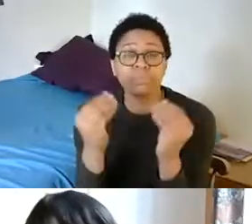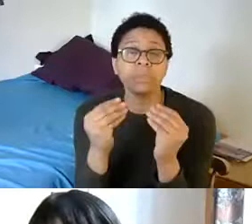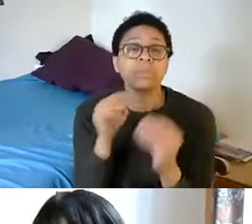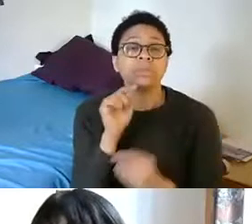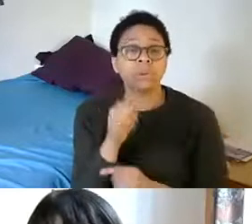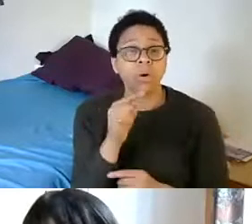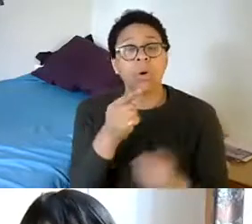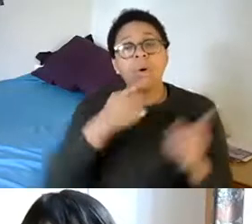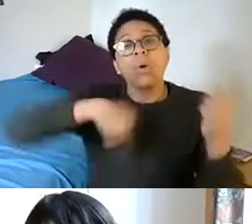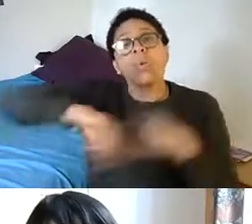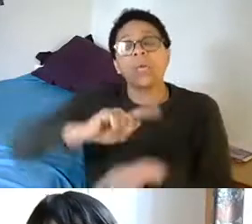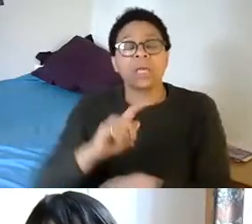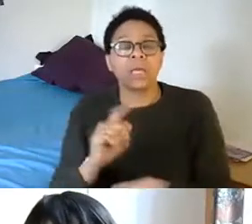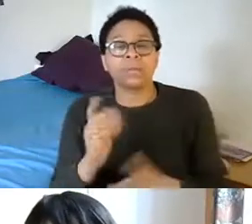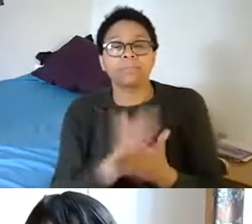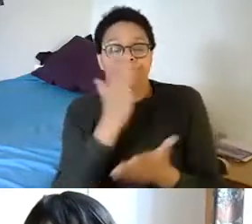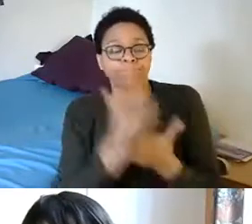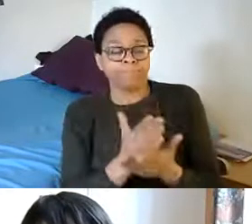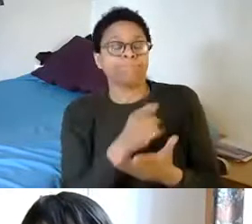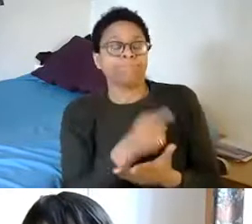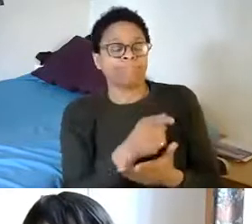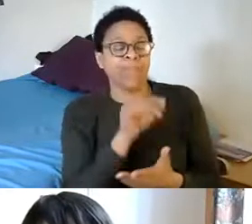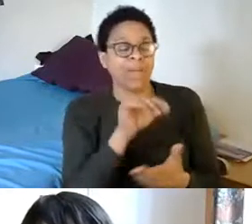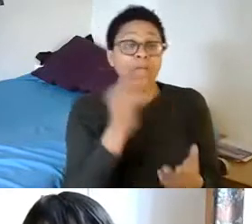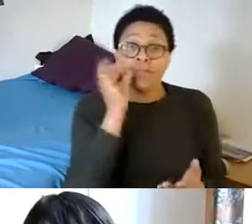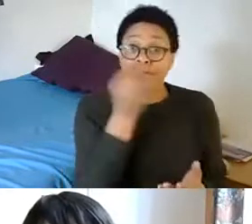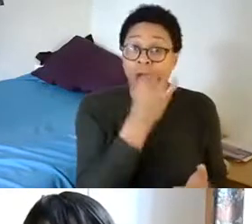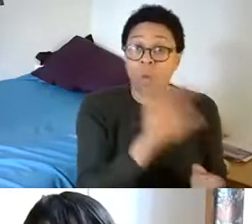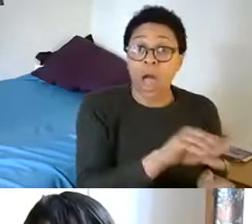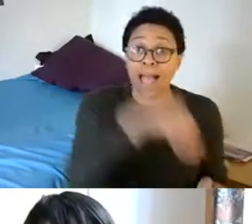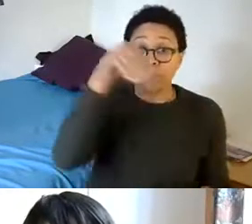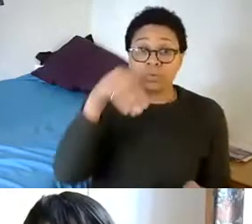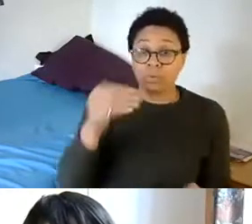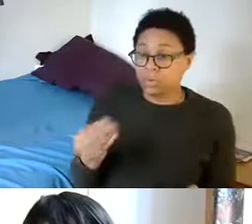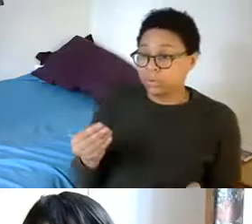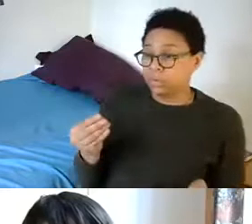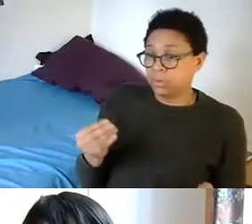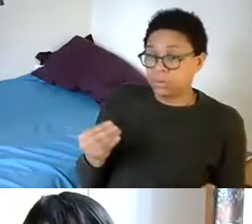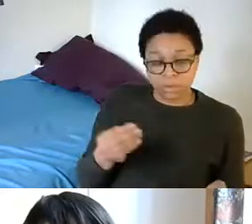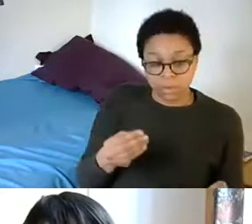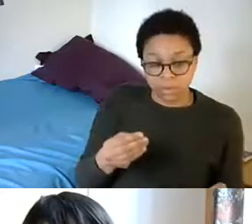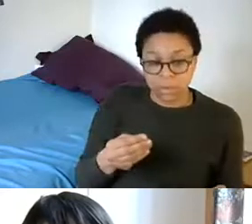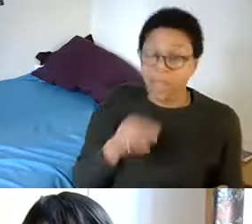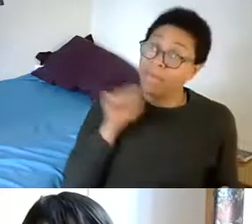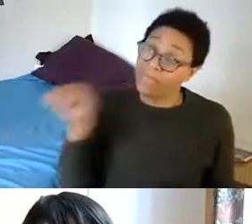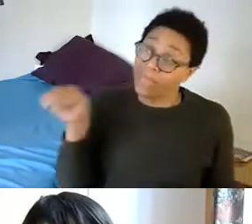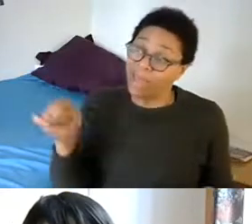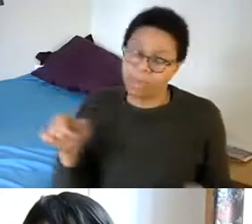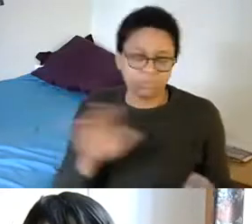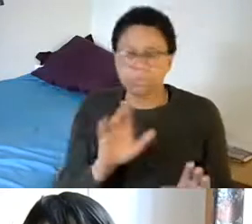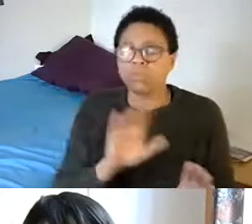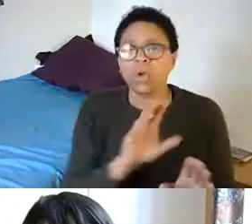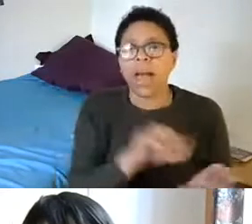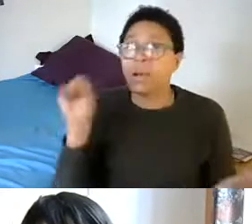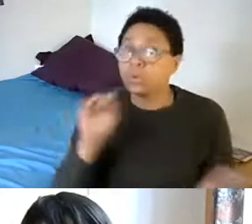we highlight them and we make sure we pass that information directly onto the conservation team, so they can monitor them. So once again, not